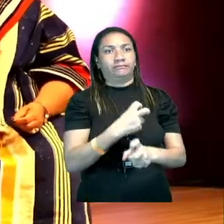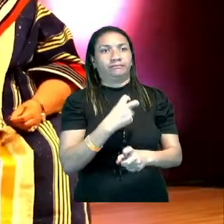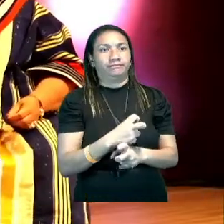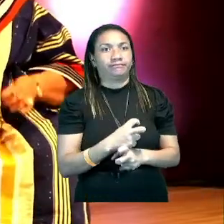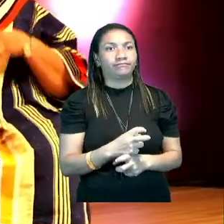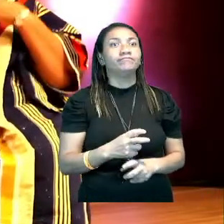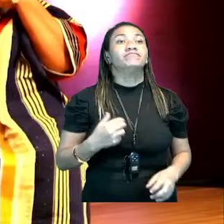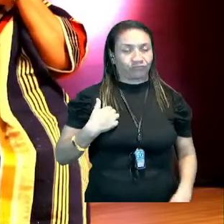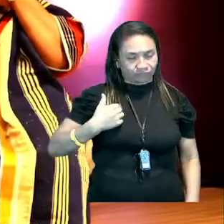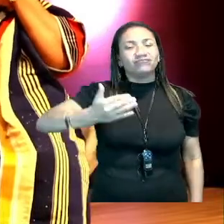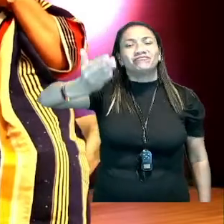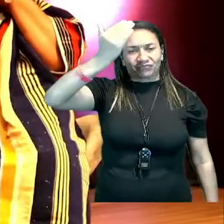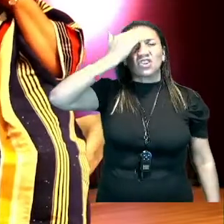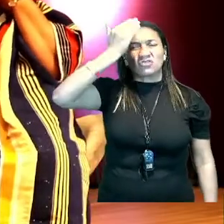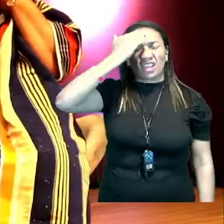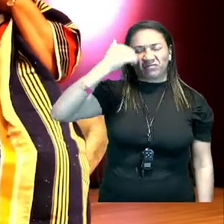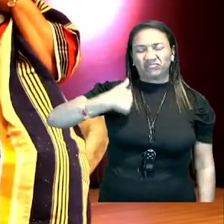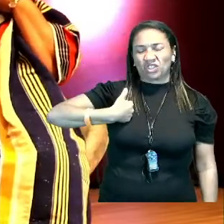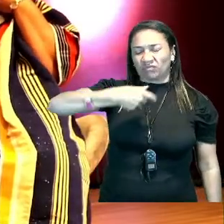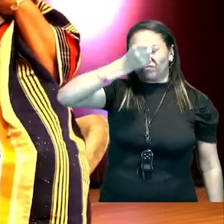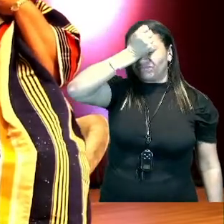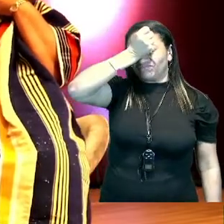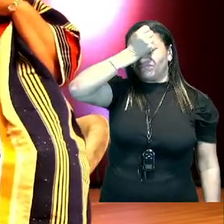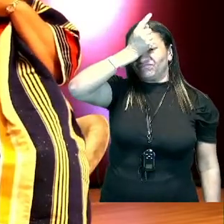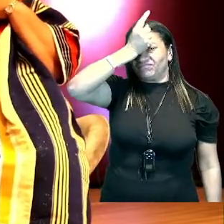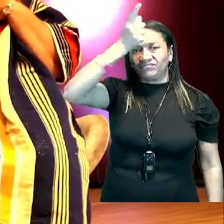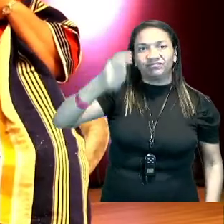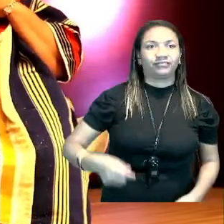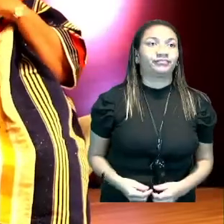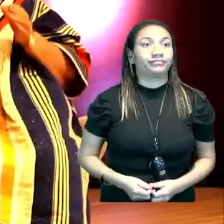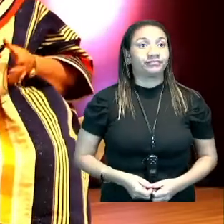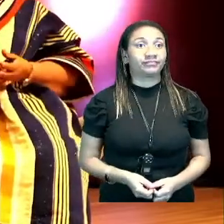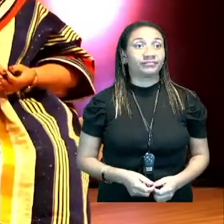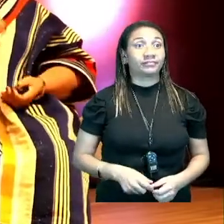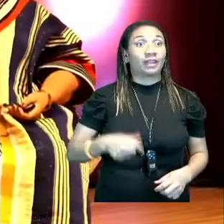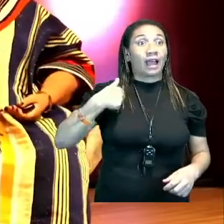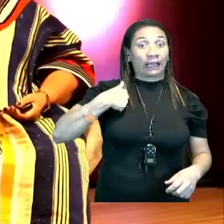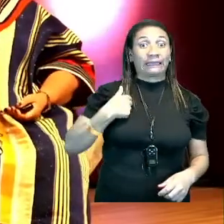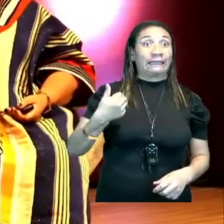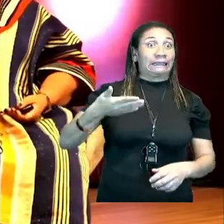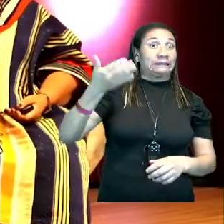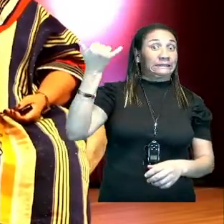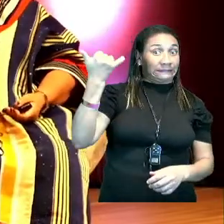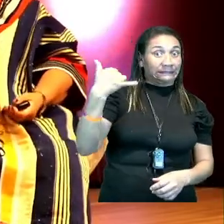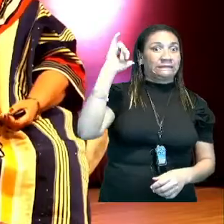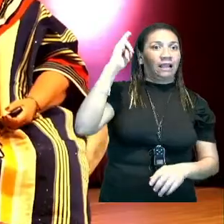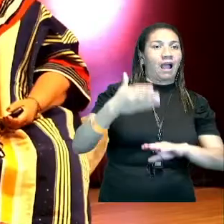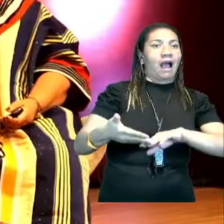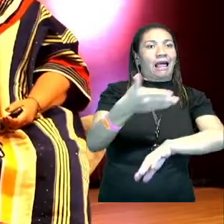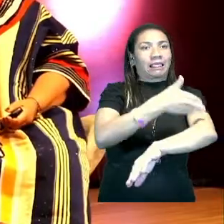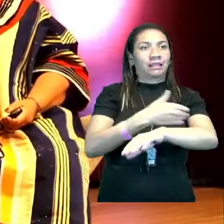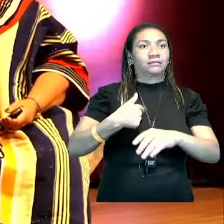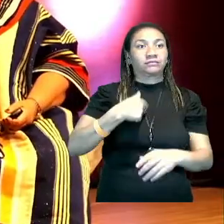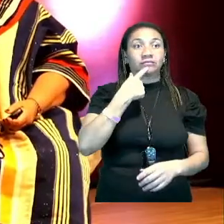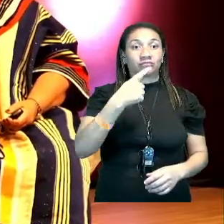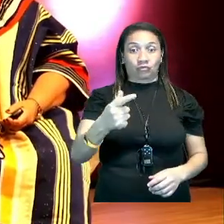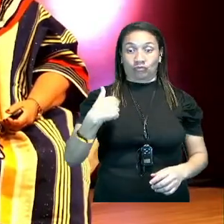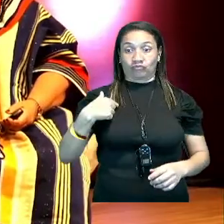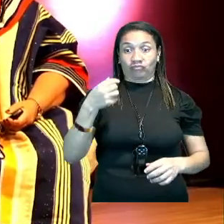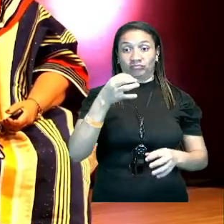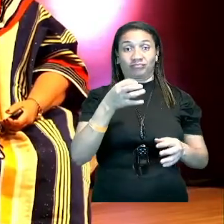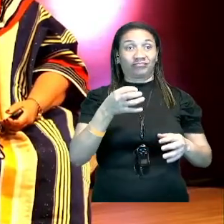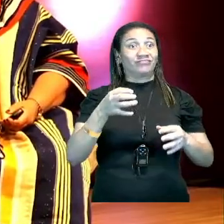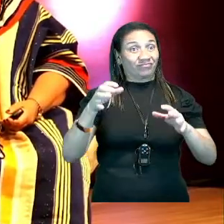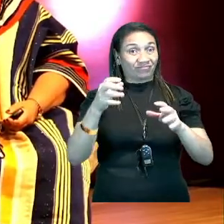the way I'm speaking has a toll, and I know why it takes a toll, because someone said right here